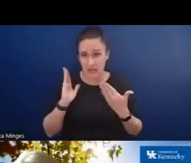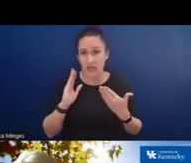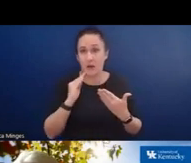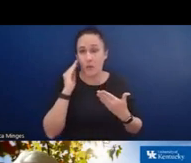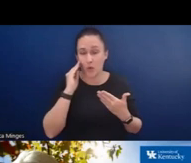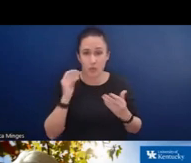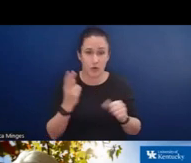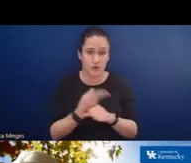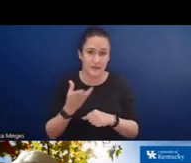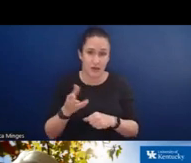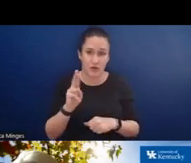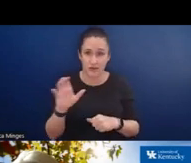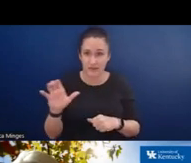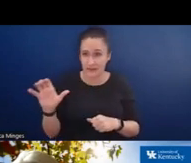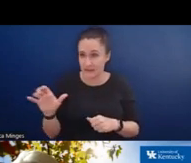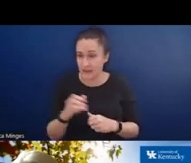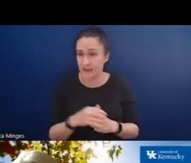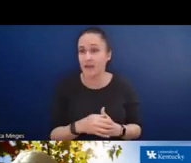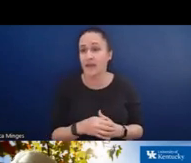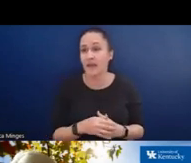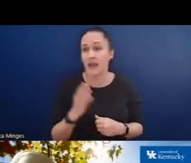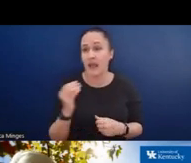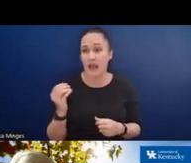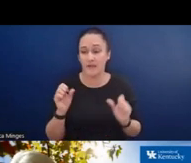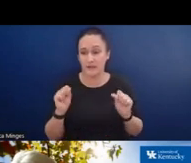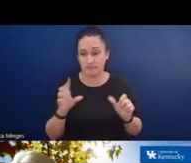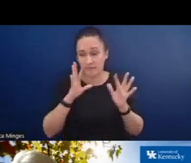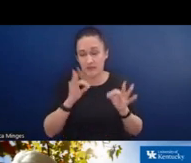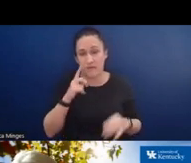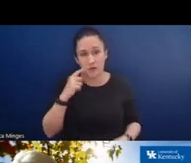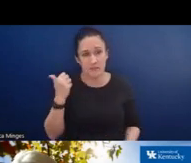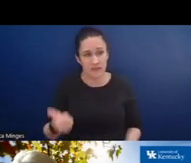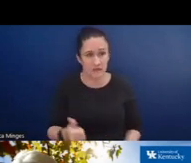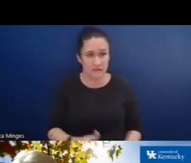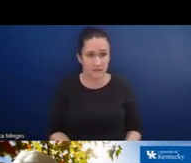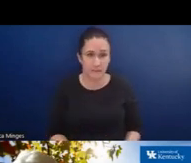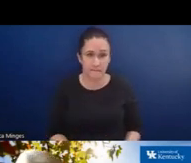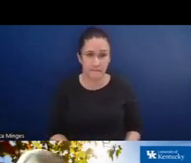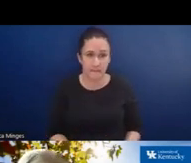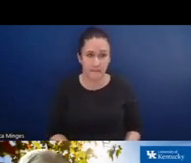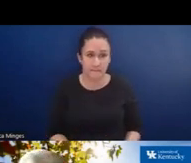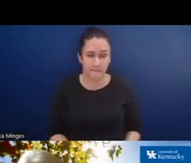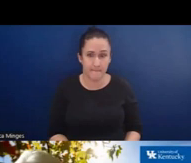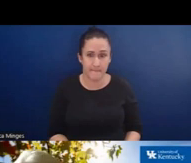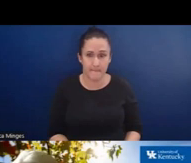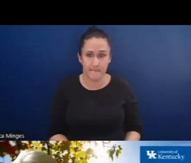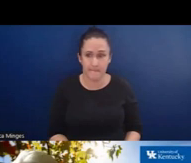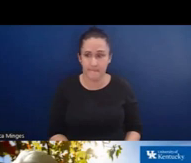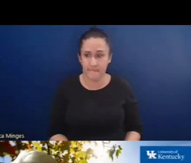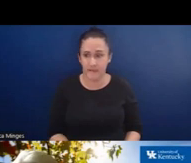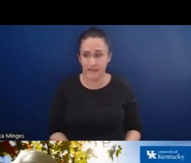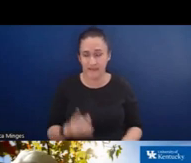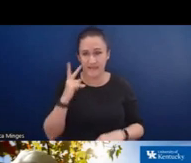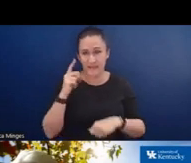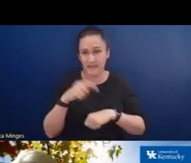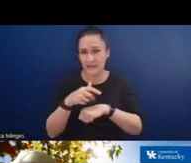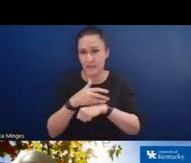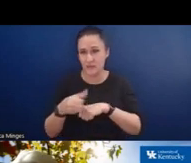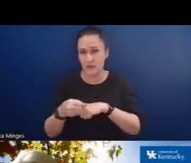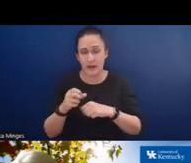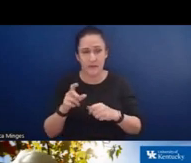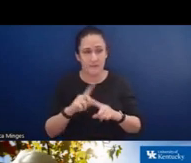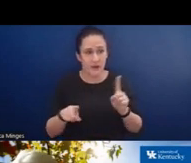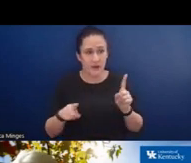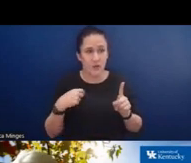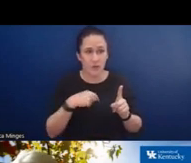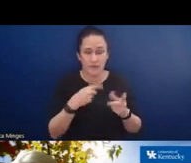in the recovery community center, and they get to decide. I see I'm getting a little close, I'm sorry, but we